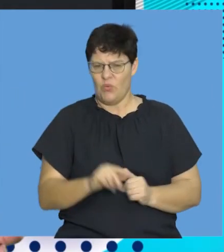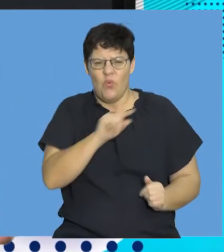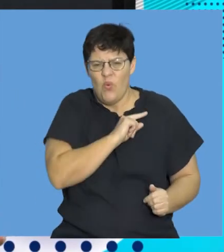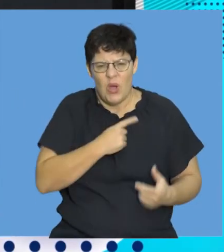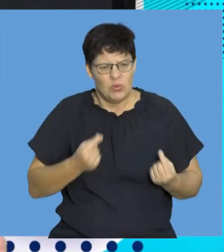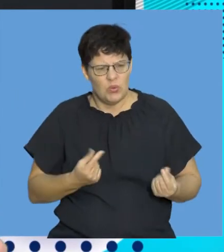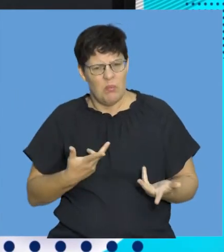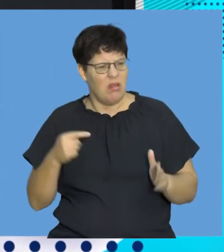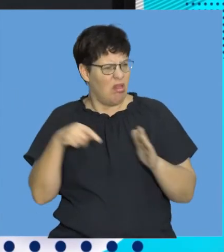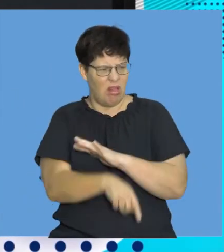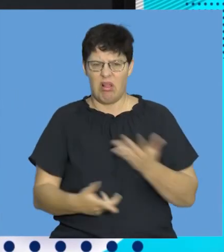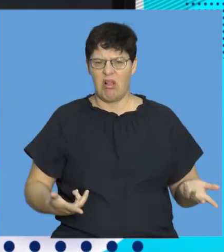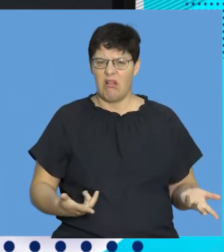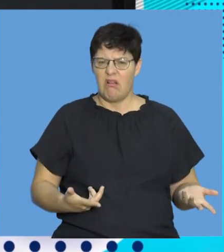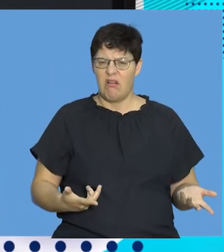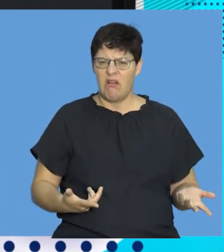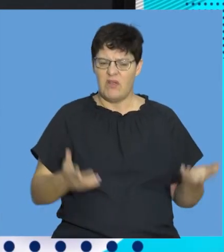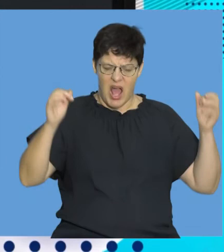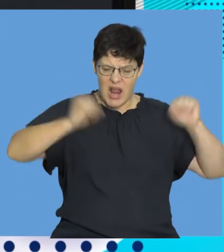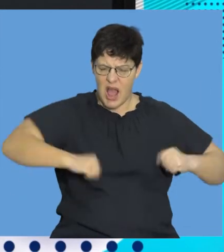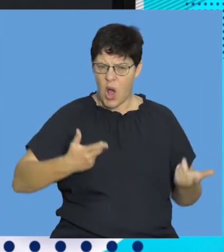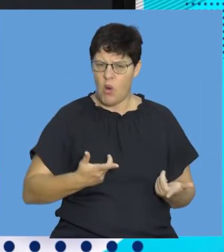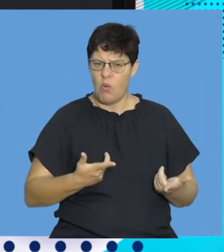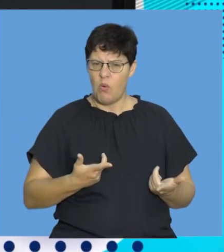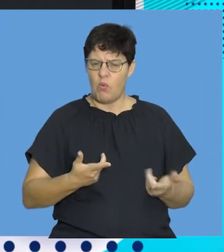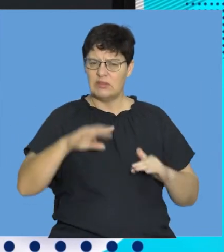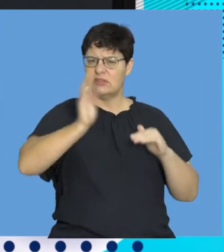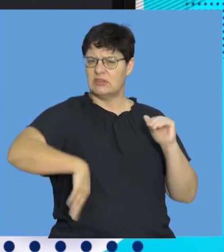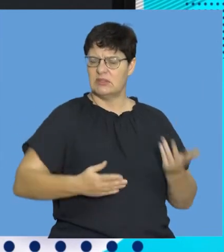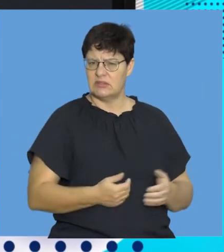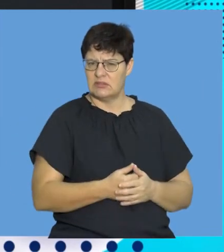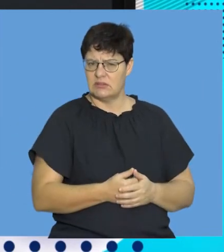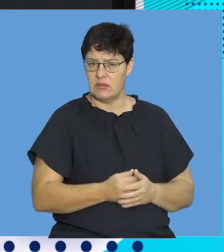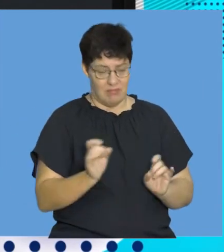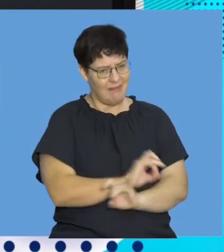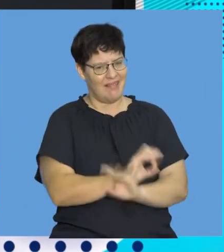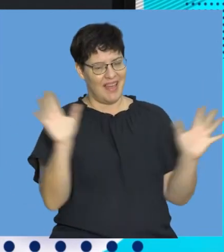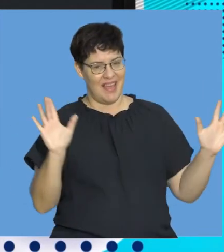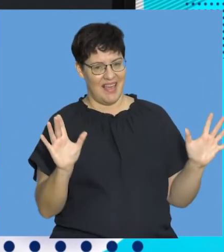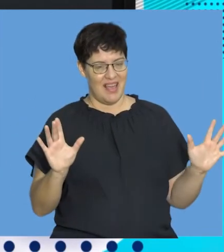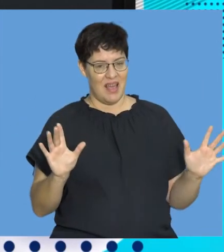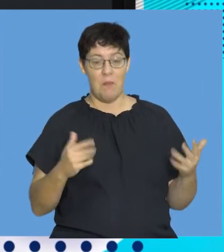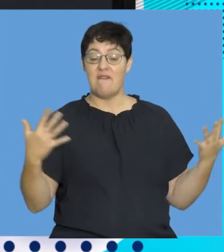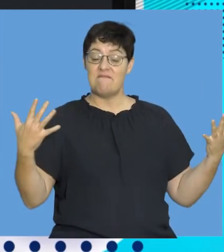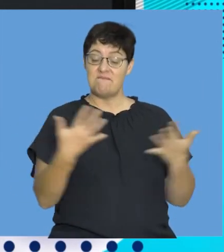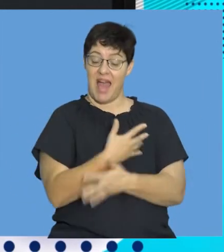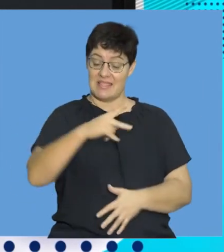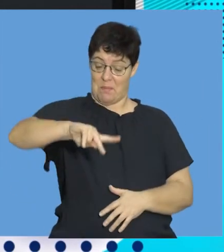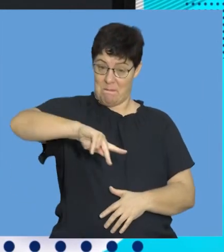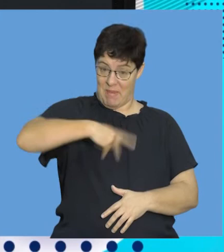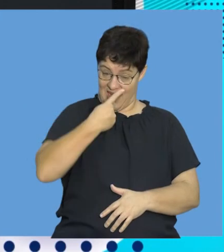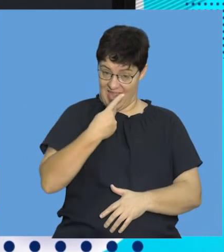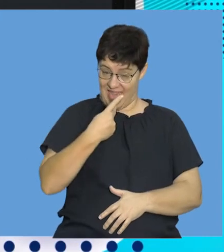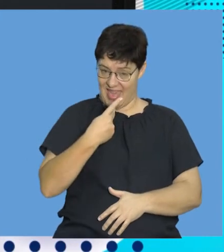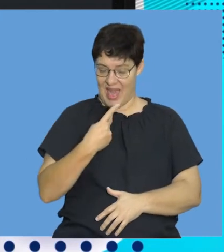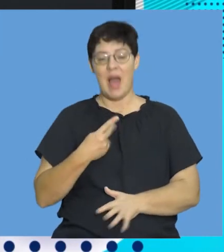that? Why do they allow for the settlement discount? It's very clear. The quicker your debtor pays